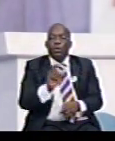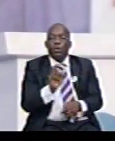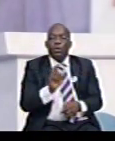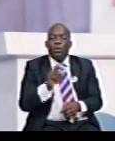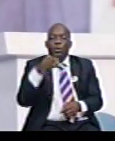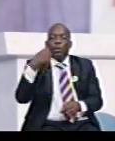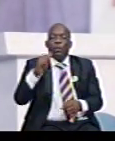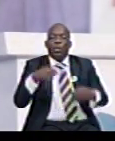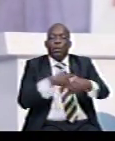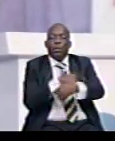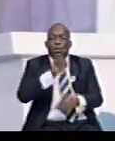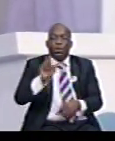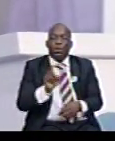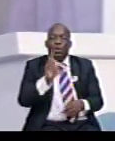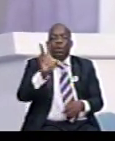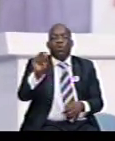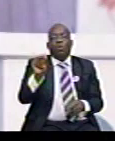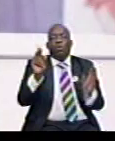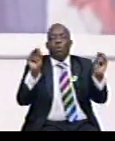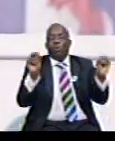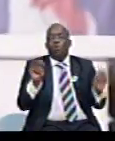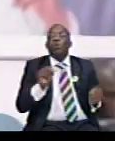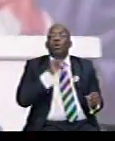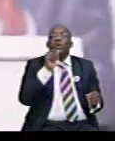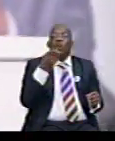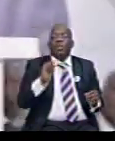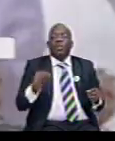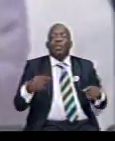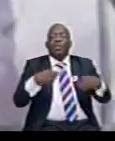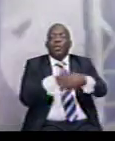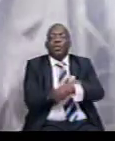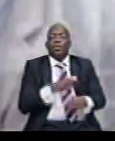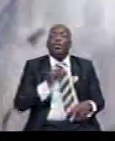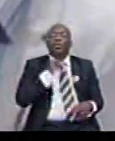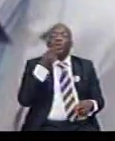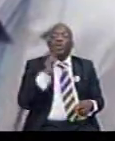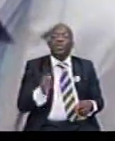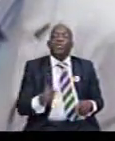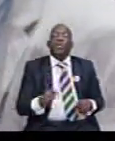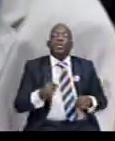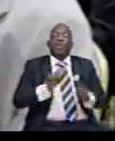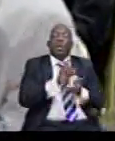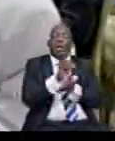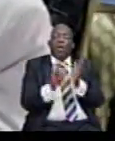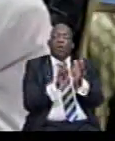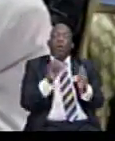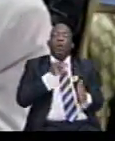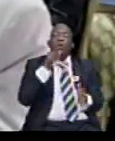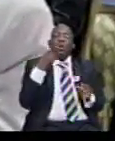10 days? No. Not the days, not the hours, not the minutes,